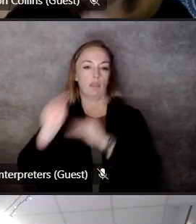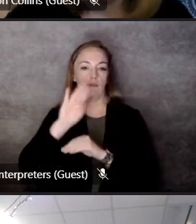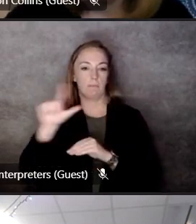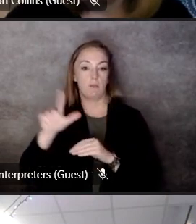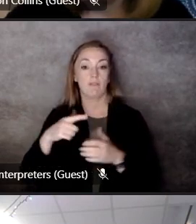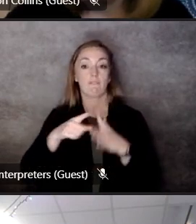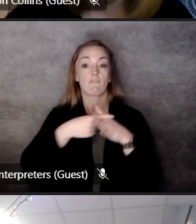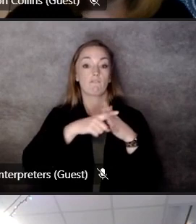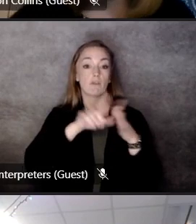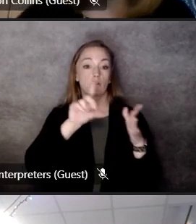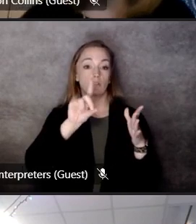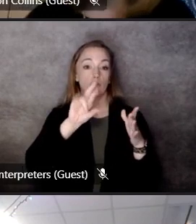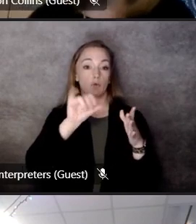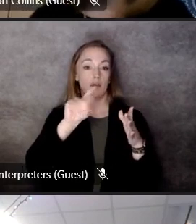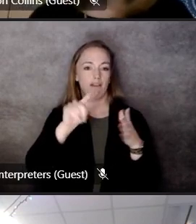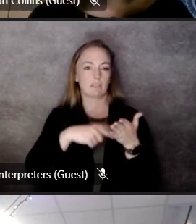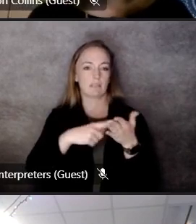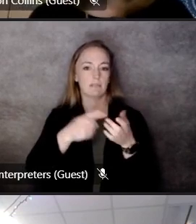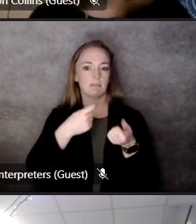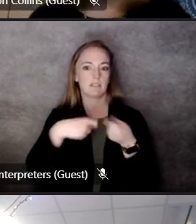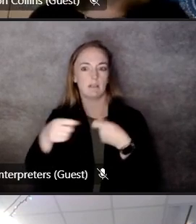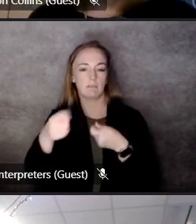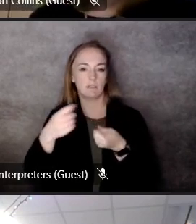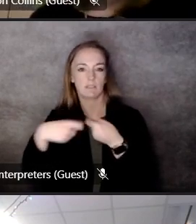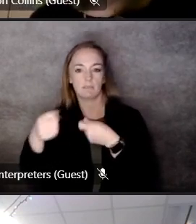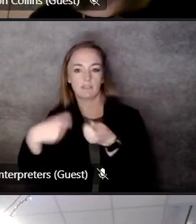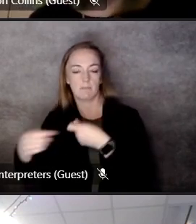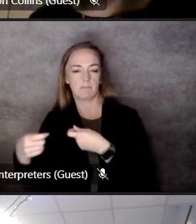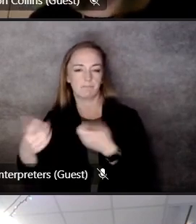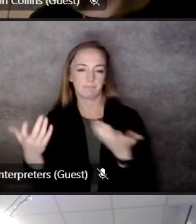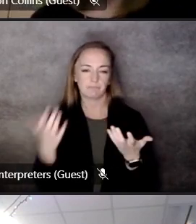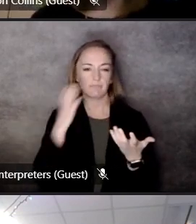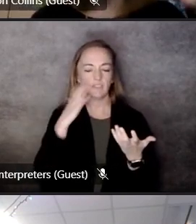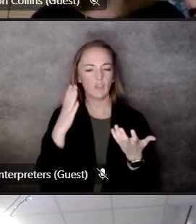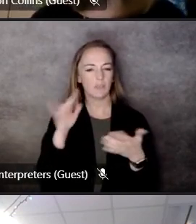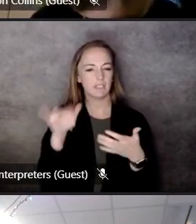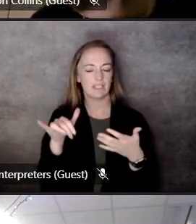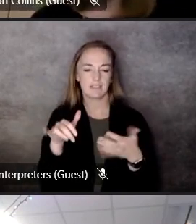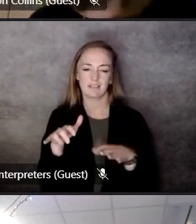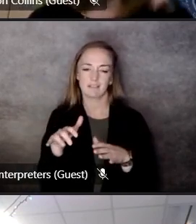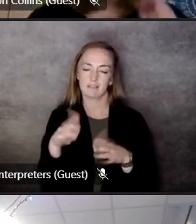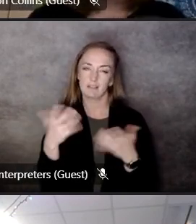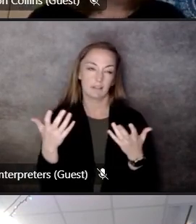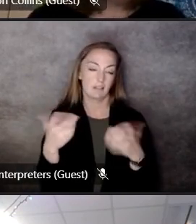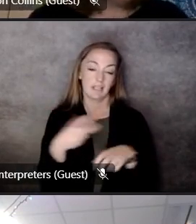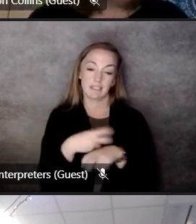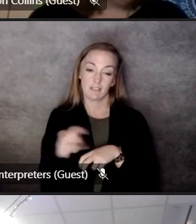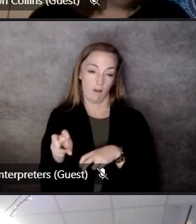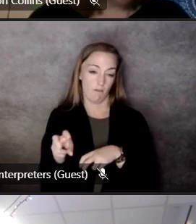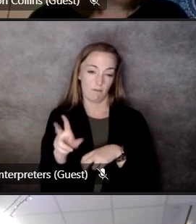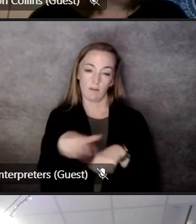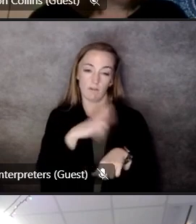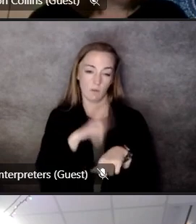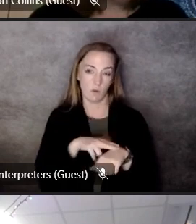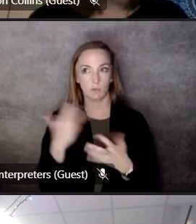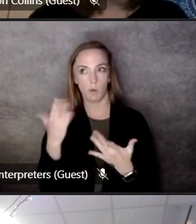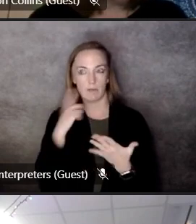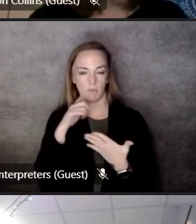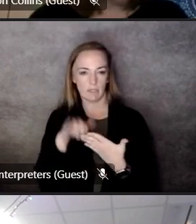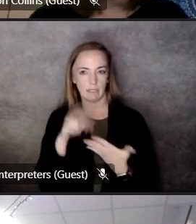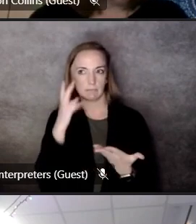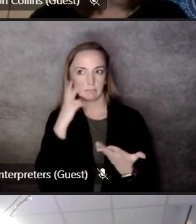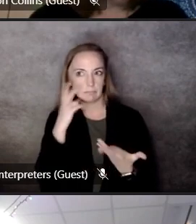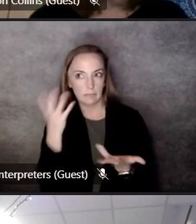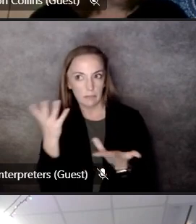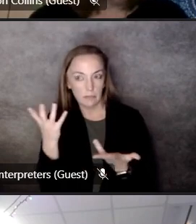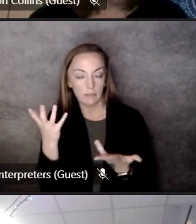that being said, I know it is tough. That goes without saying. But we do